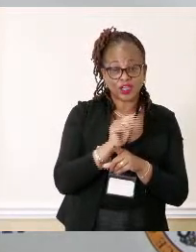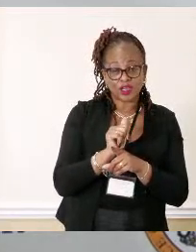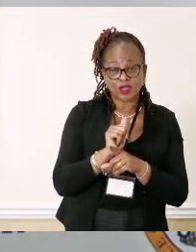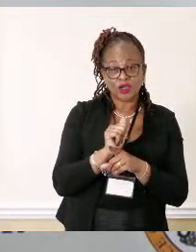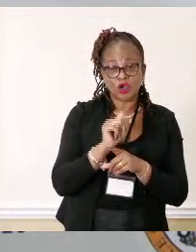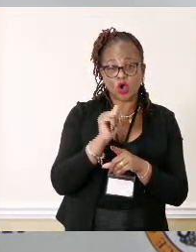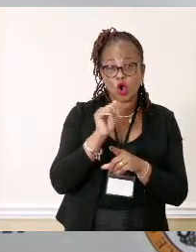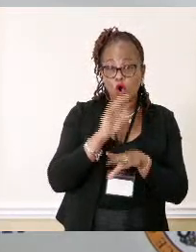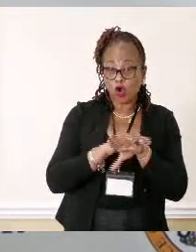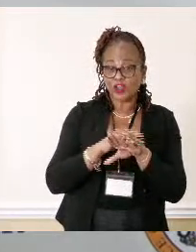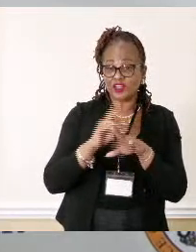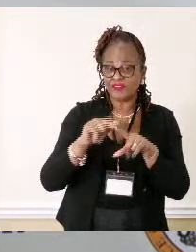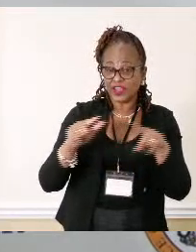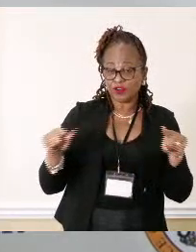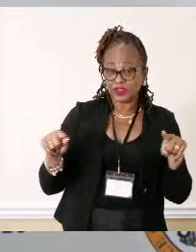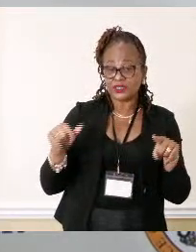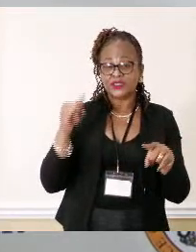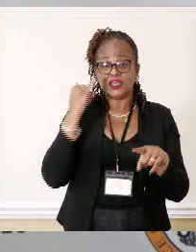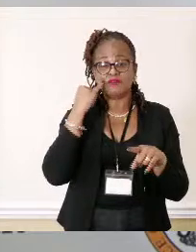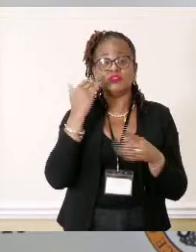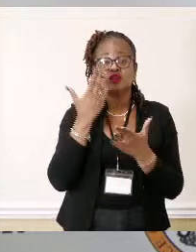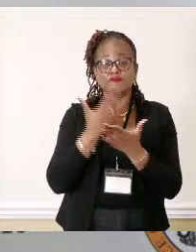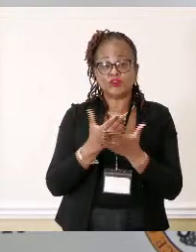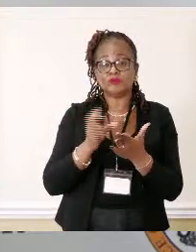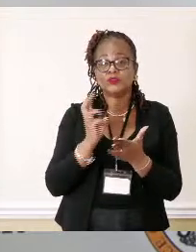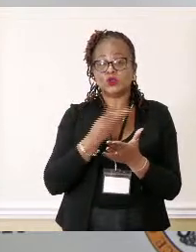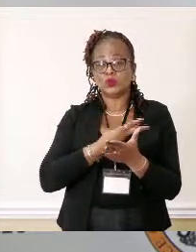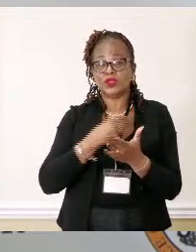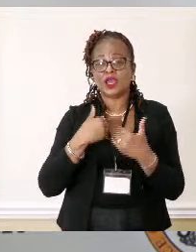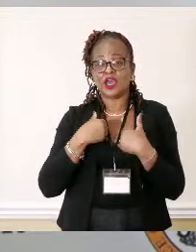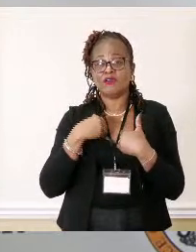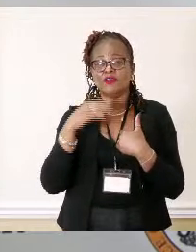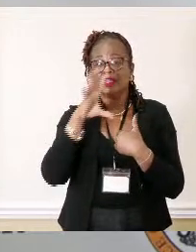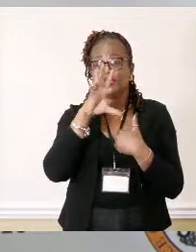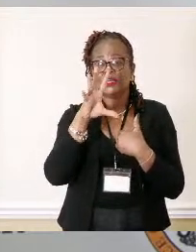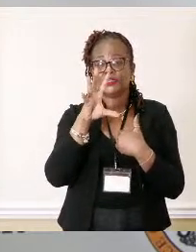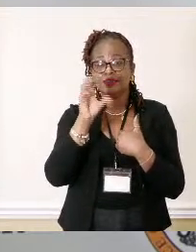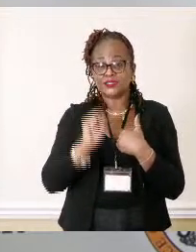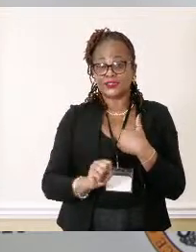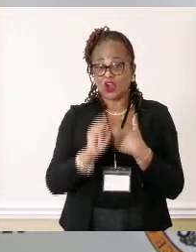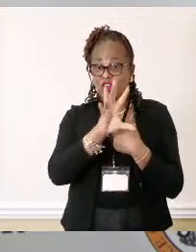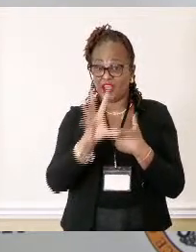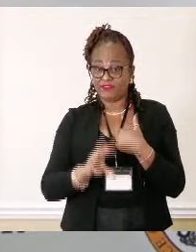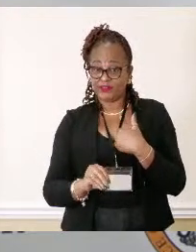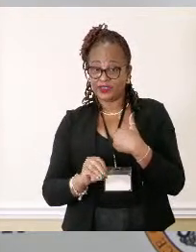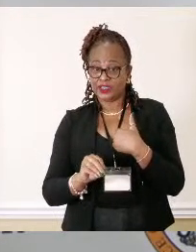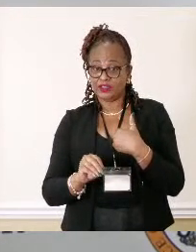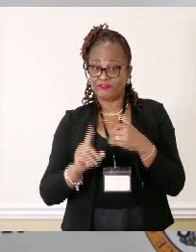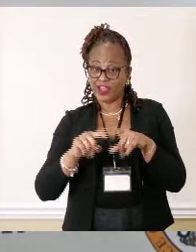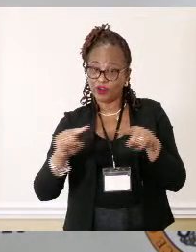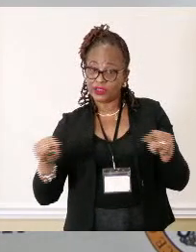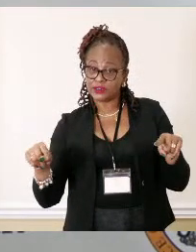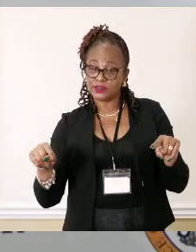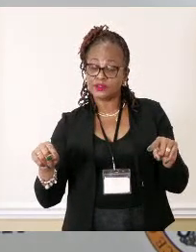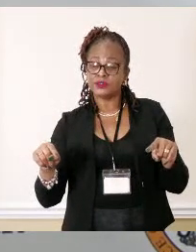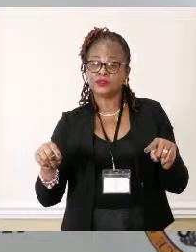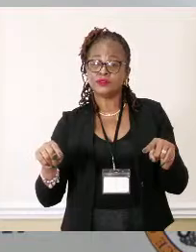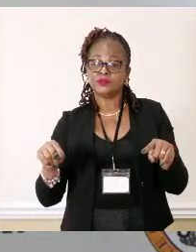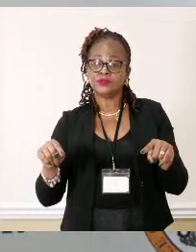on the variants, especially if it is confirmed that we have the South African variant, which we know the AstraZeneca vaccine is